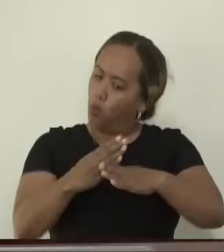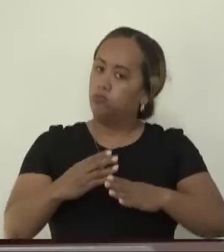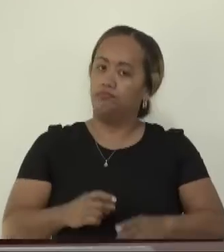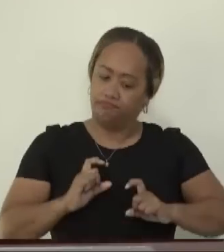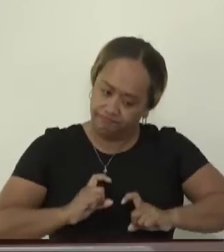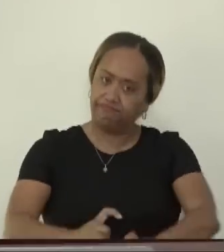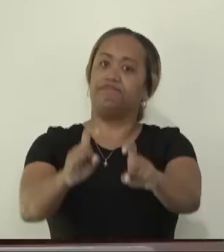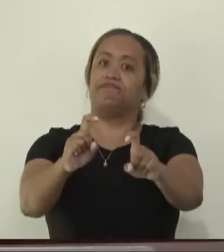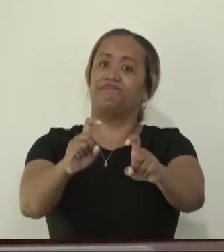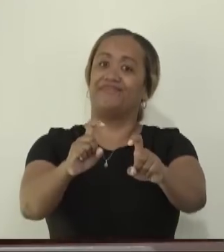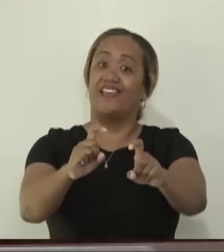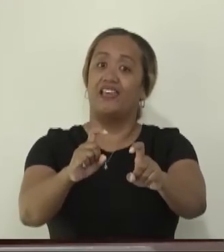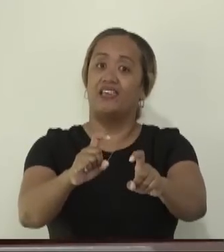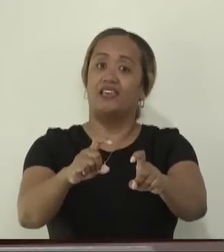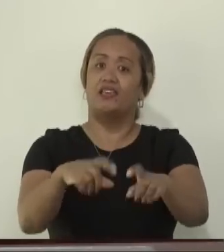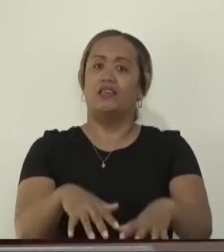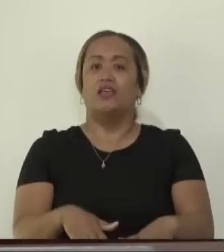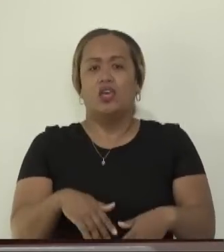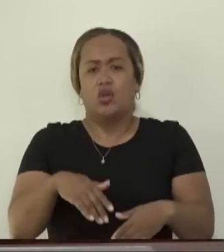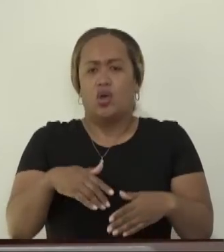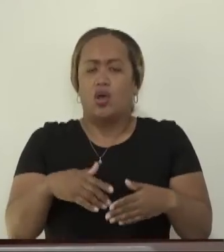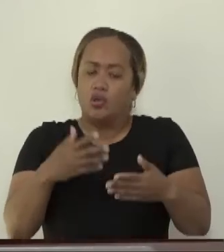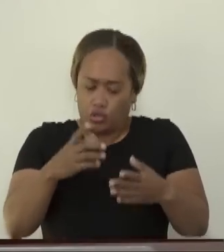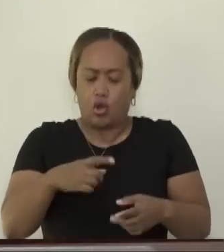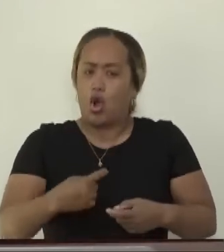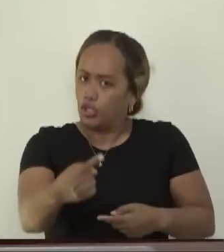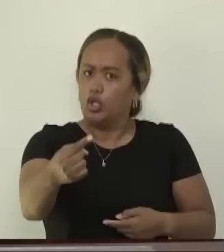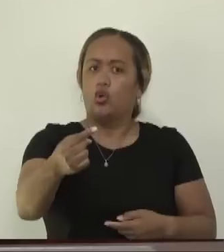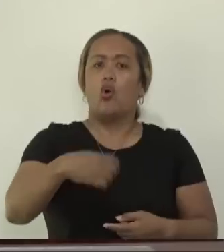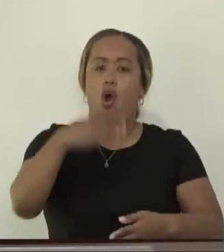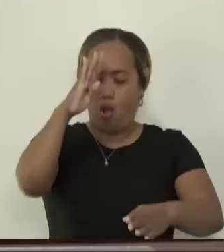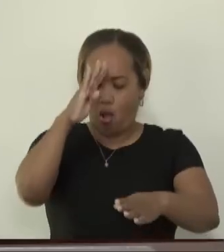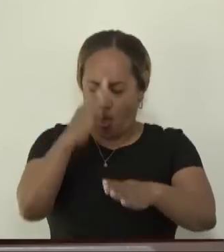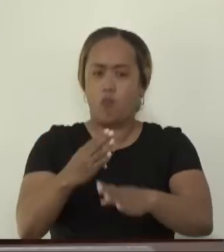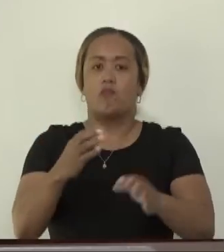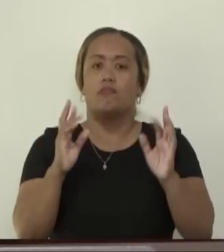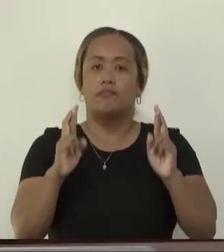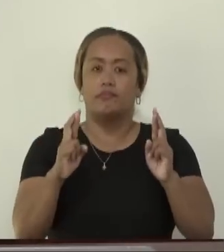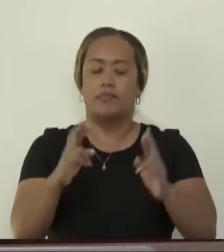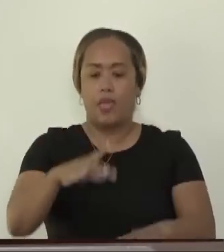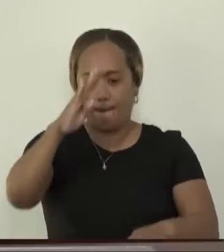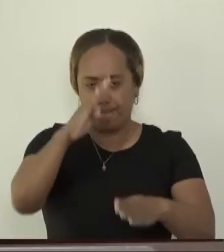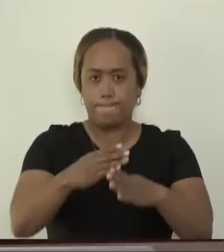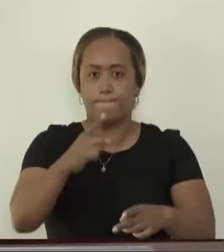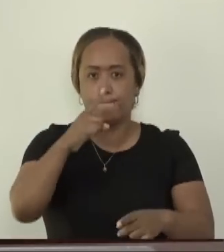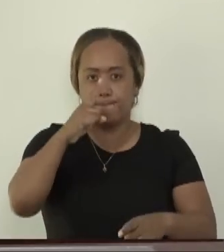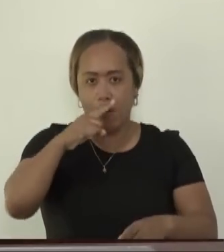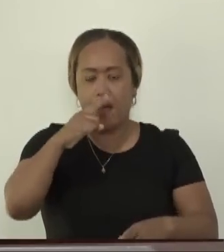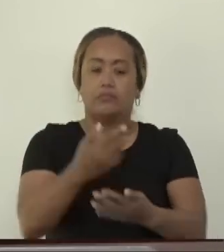country and in you, our people, is a driving force in our effort to serve